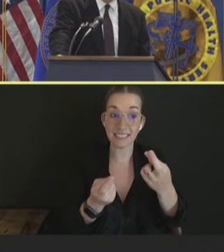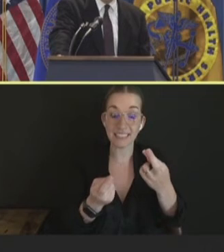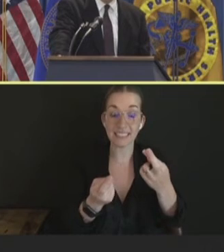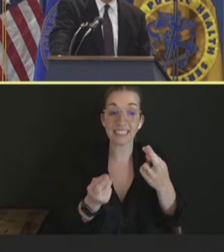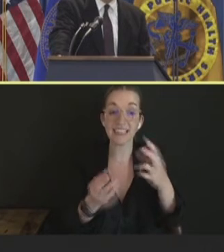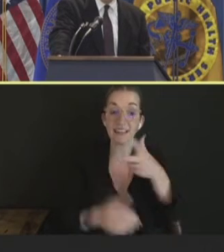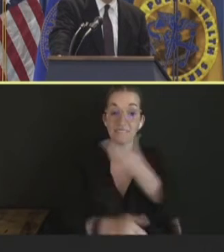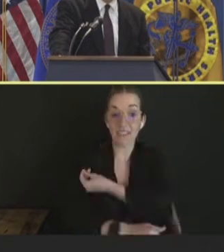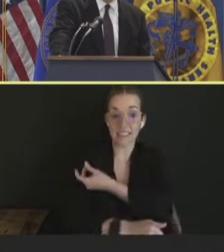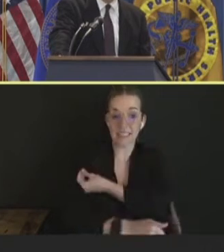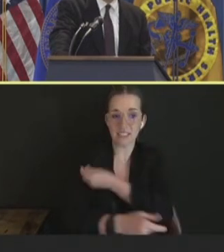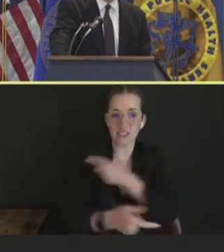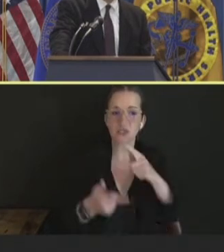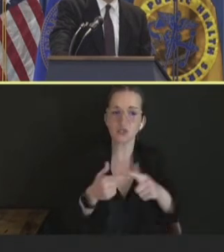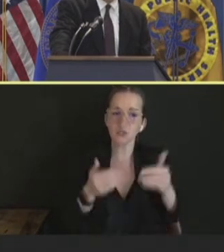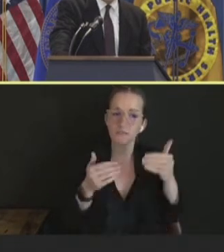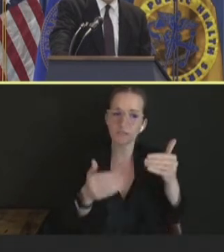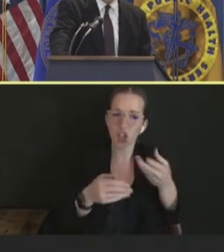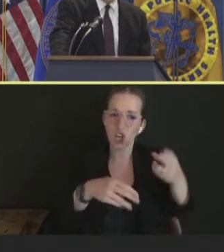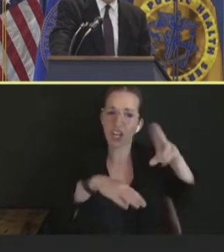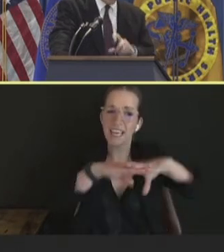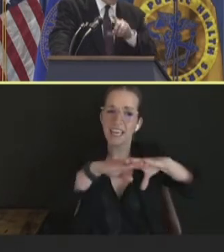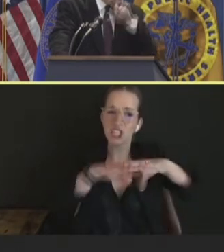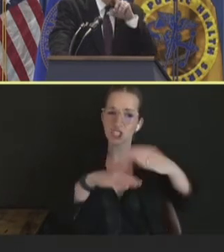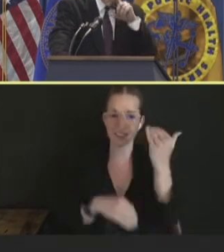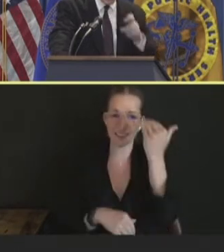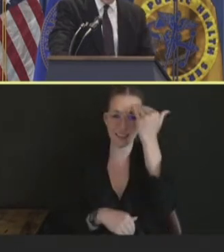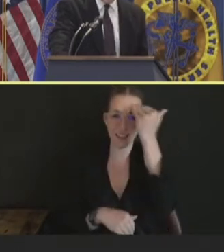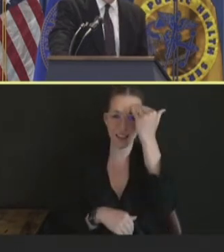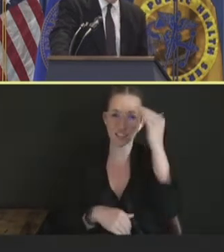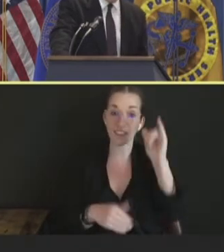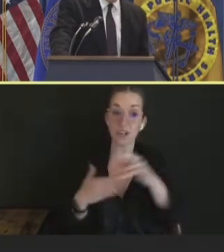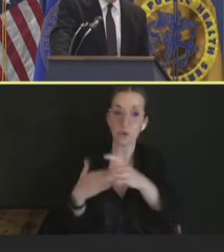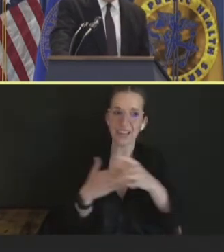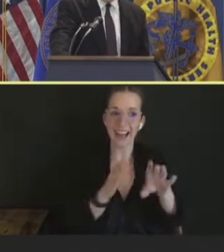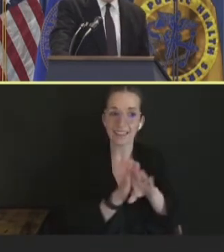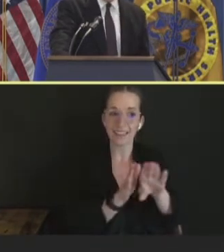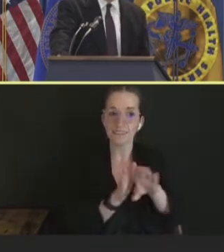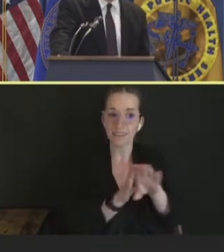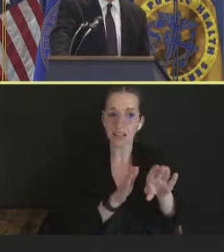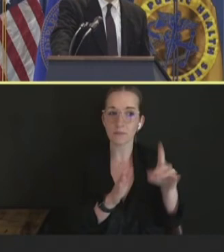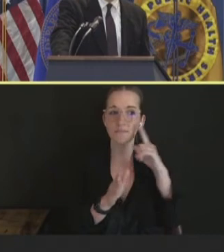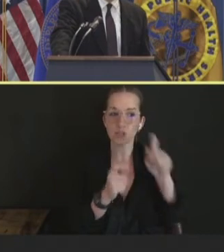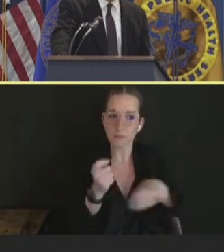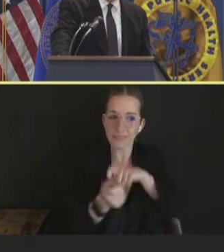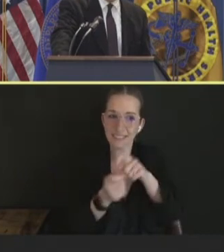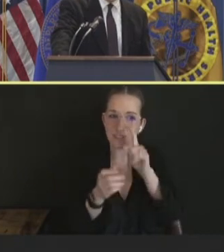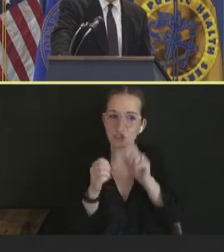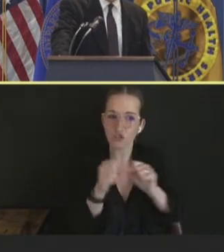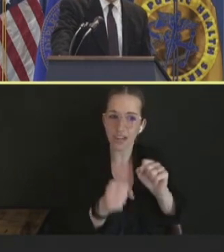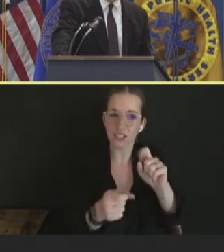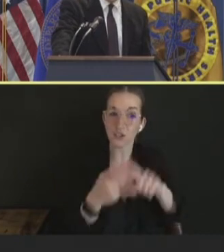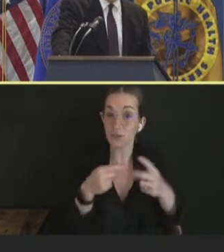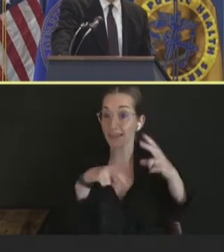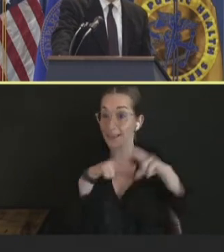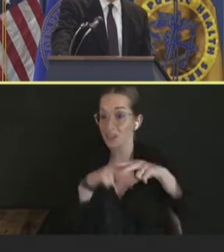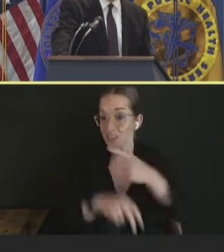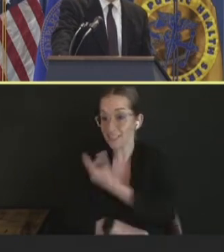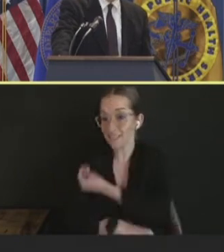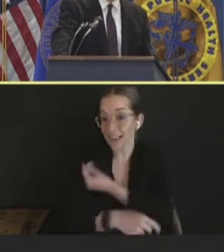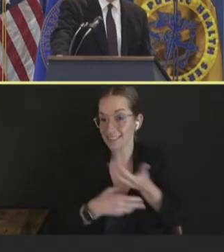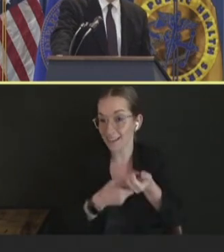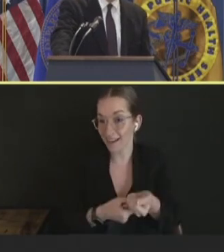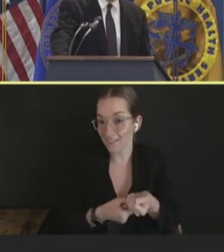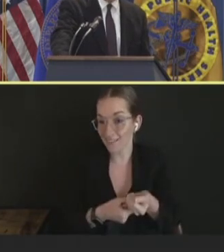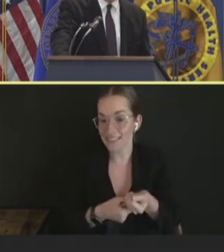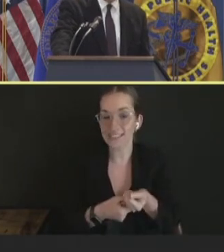the development of tailored strategies to increase vaccine confidence. And the subpopulations we're discussing here,